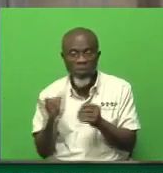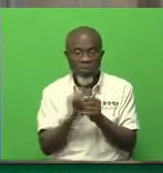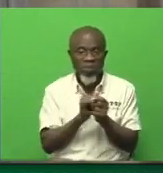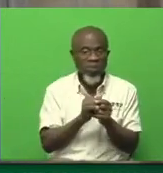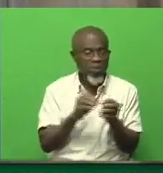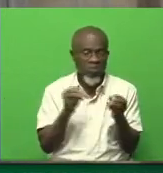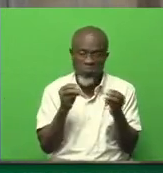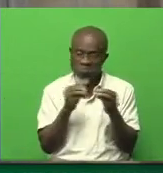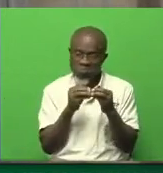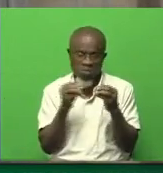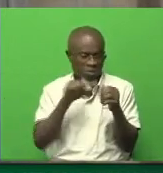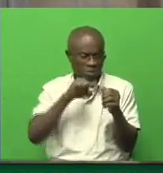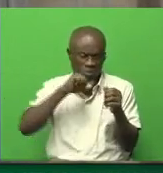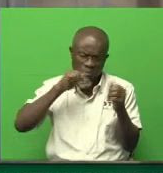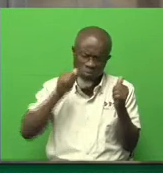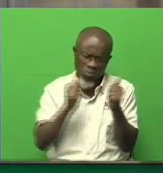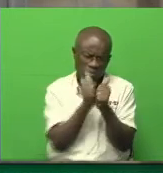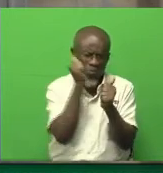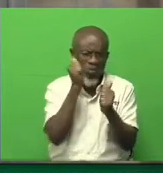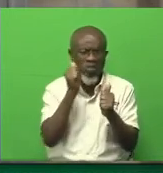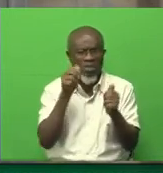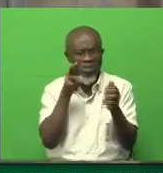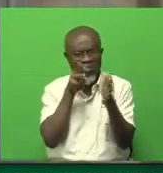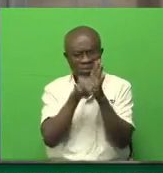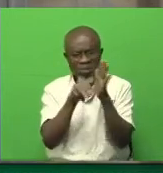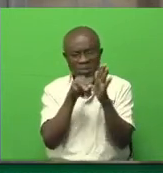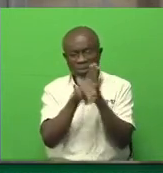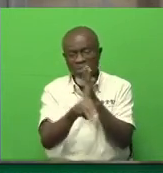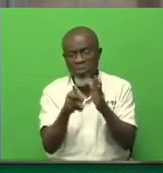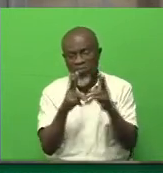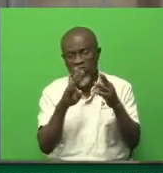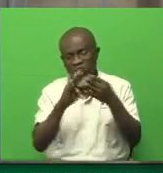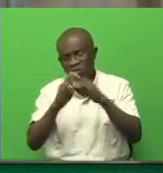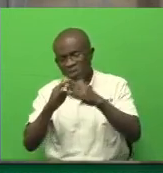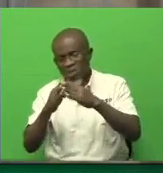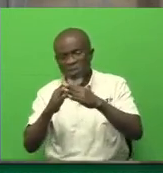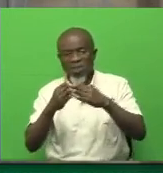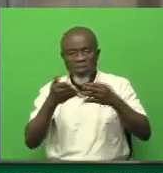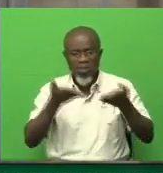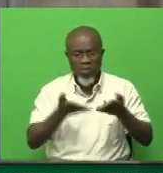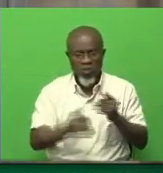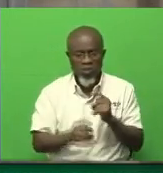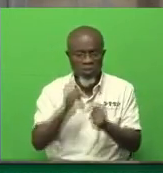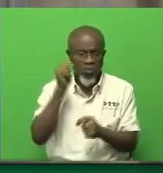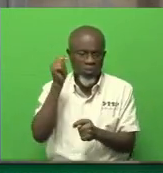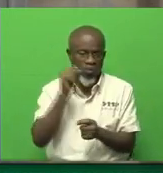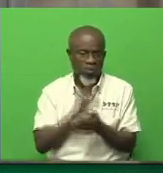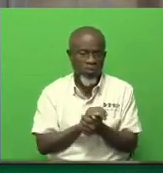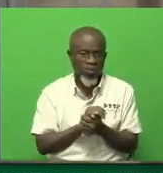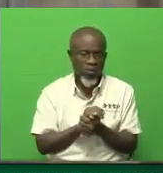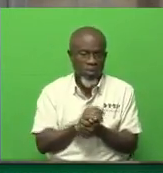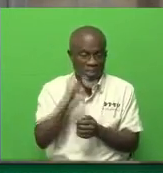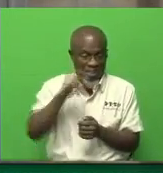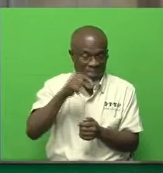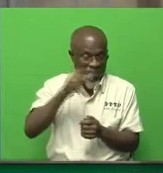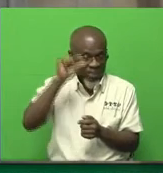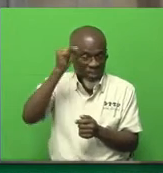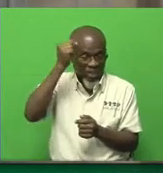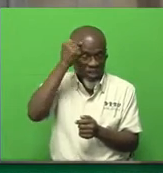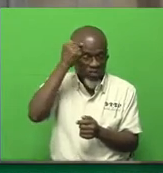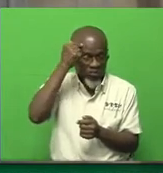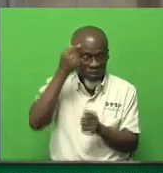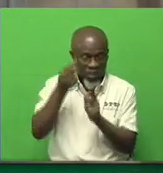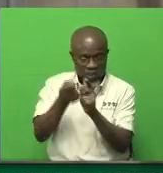murderous districts in Trinidad and Tobago this government Deputy speaker this government has turned Kelly Village into